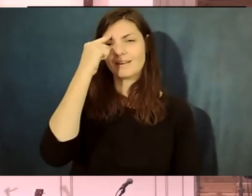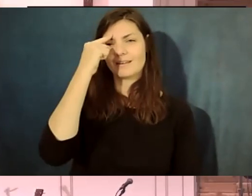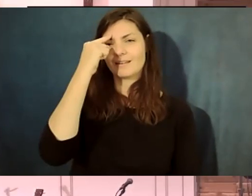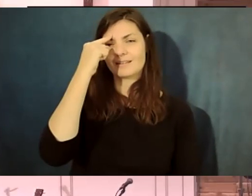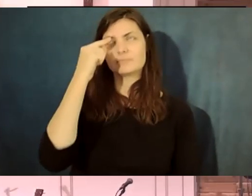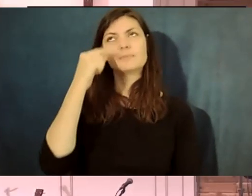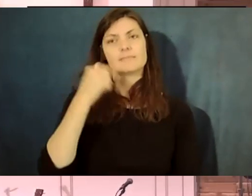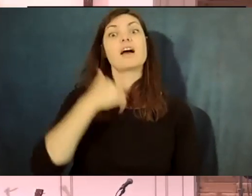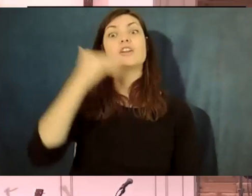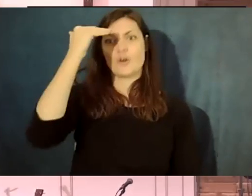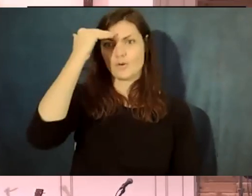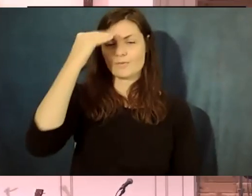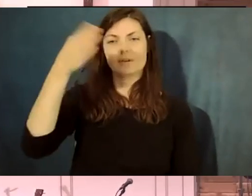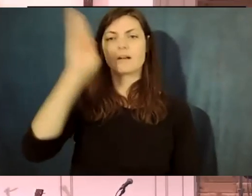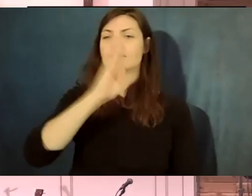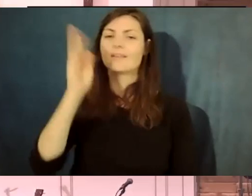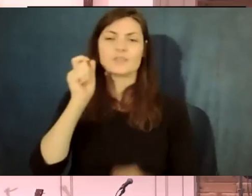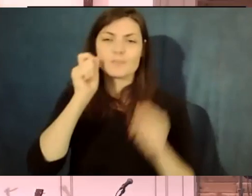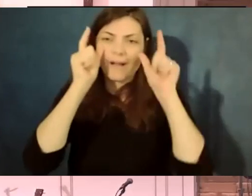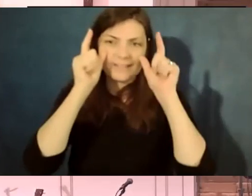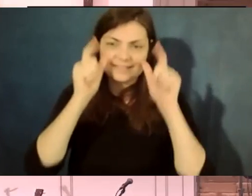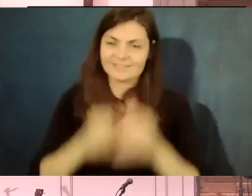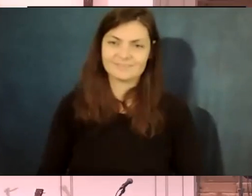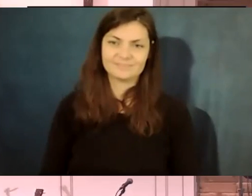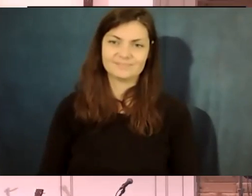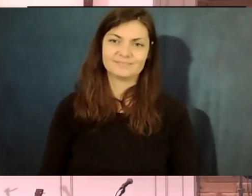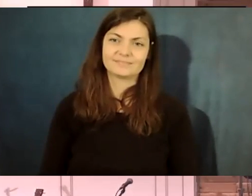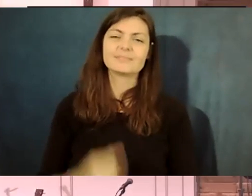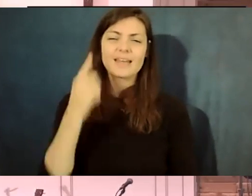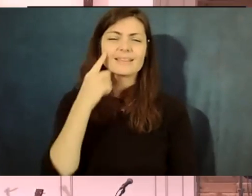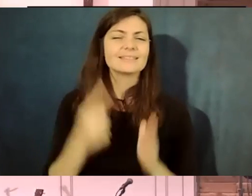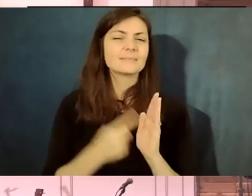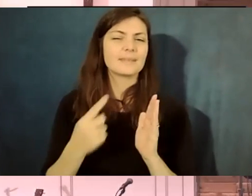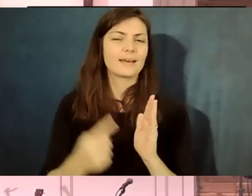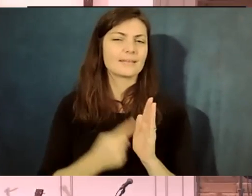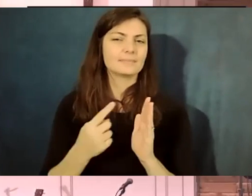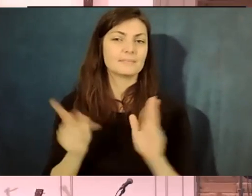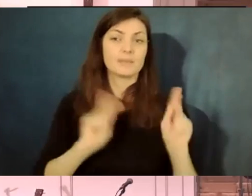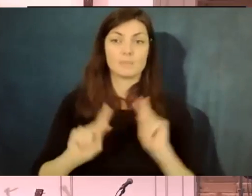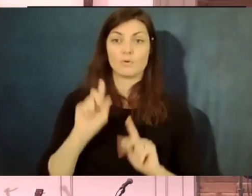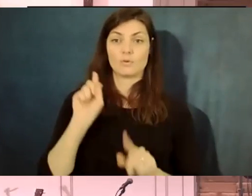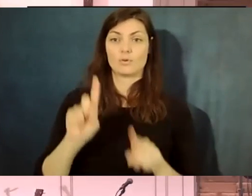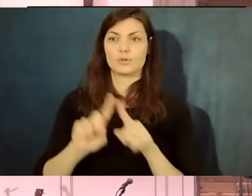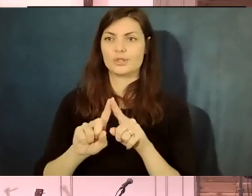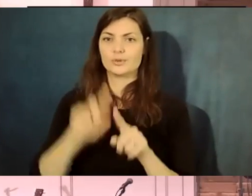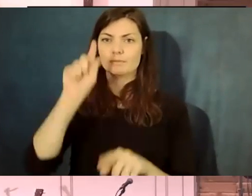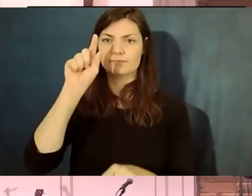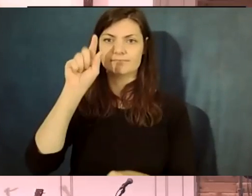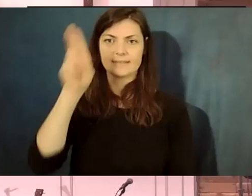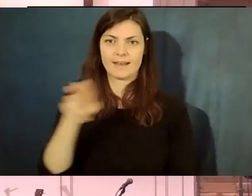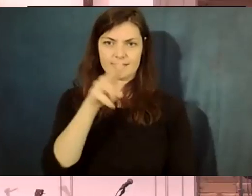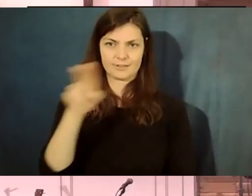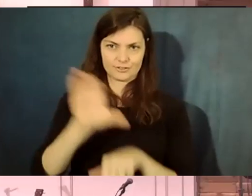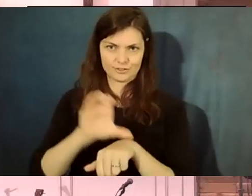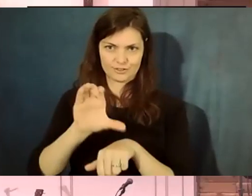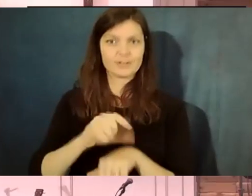I know God is never surprised. It's not like when you go, I'm thinking there are times when people go into the Catholic Church, and I've been in one of